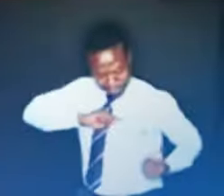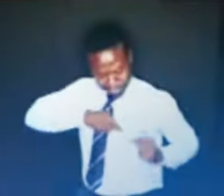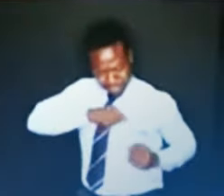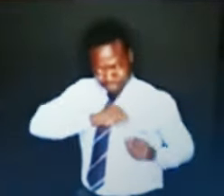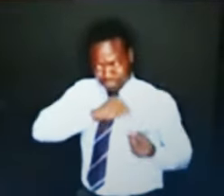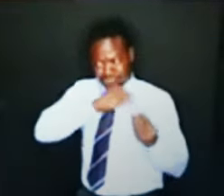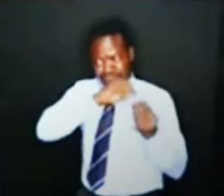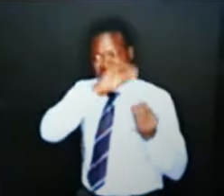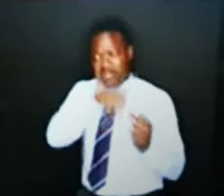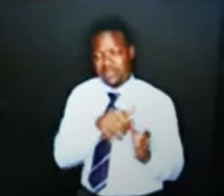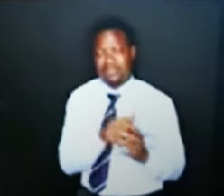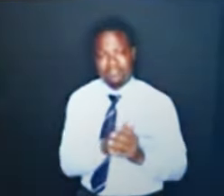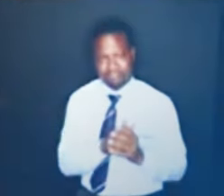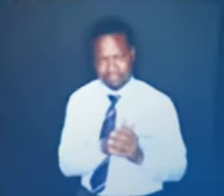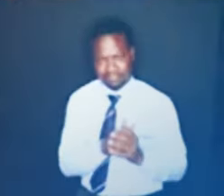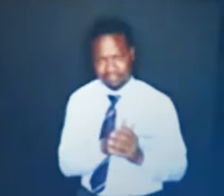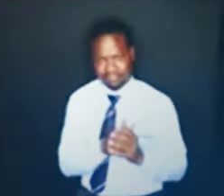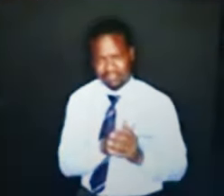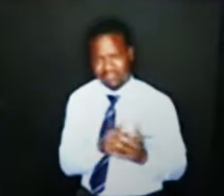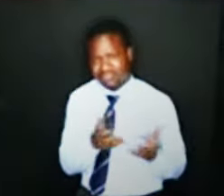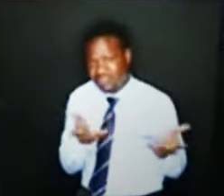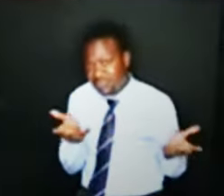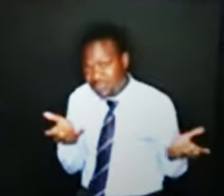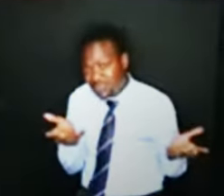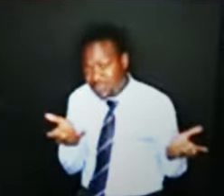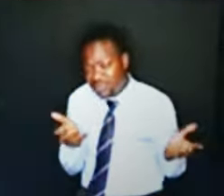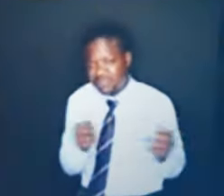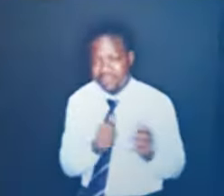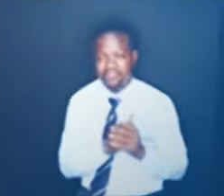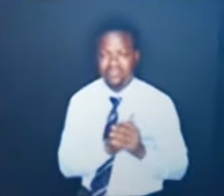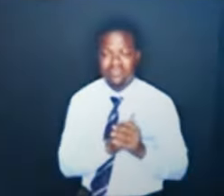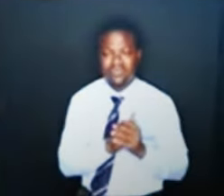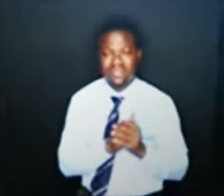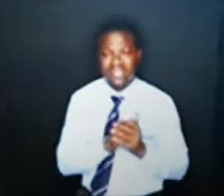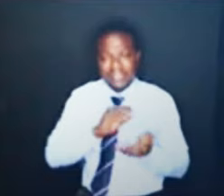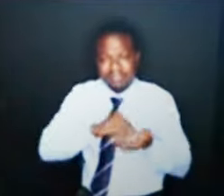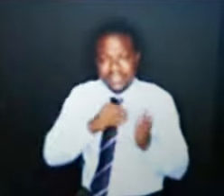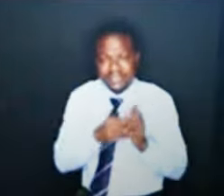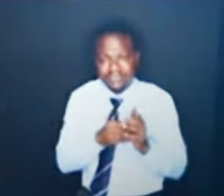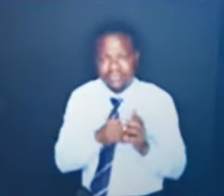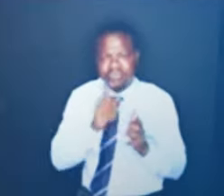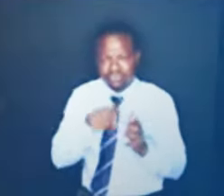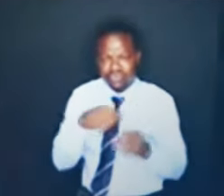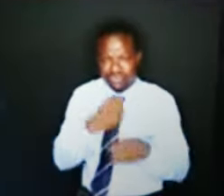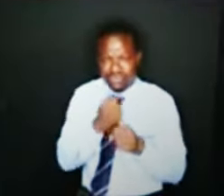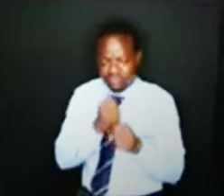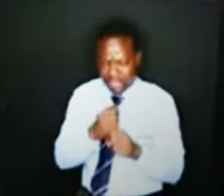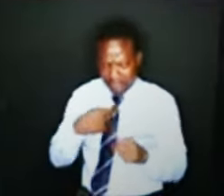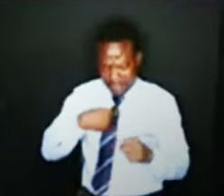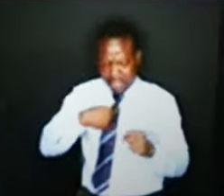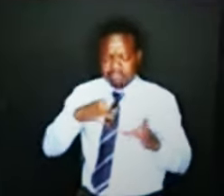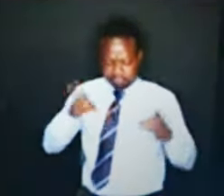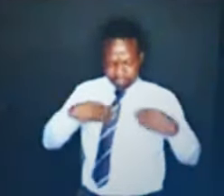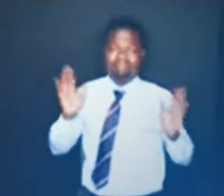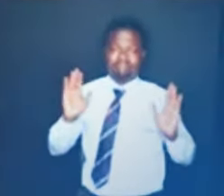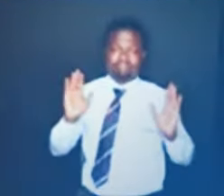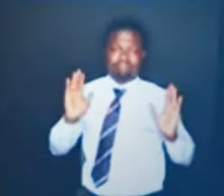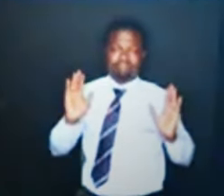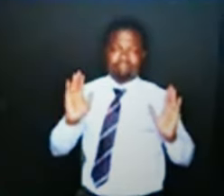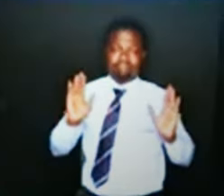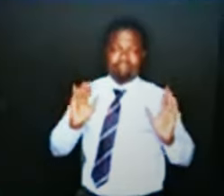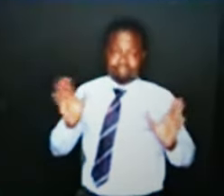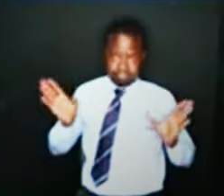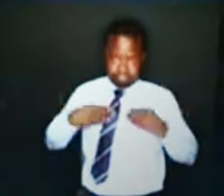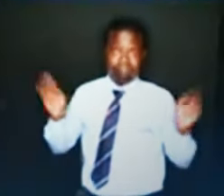no me bi e yen ya asena kume mwa or pemu aka. To acknowledge. We no and say nipana jiatum